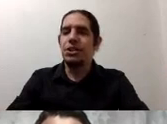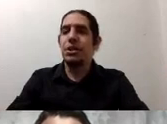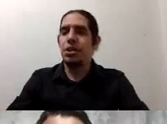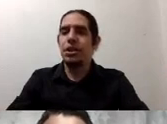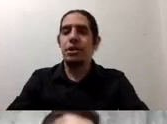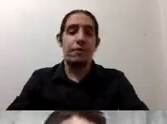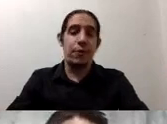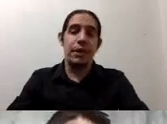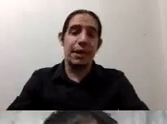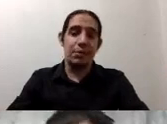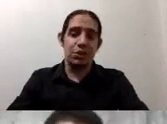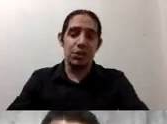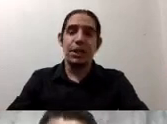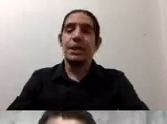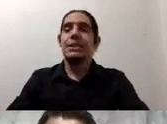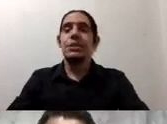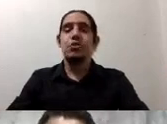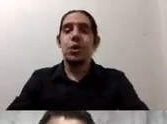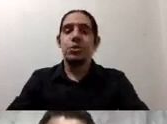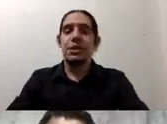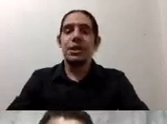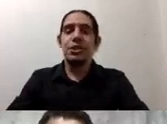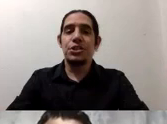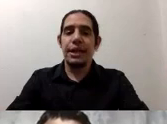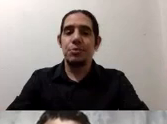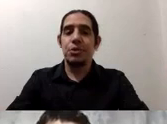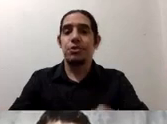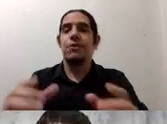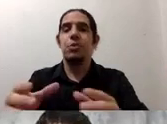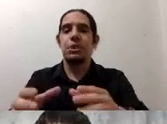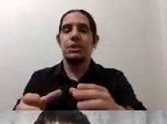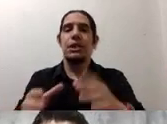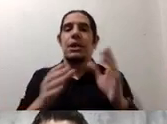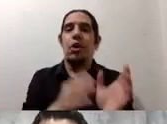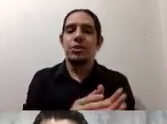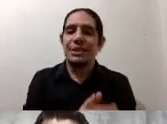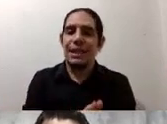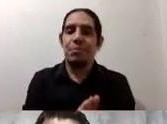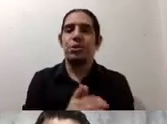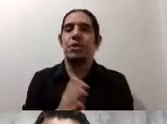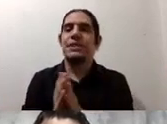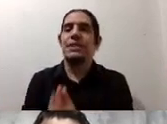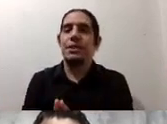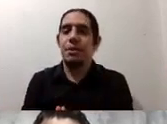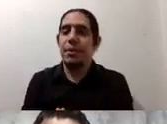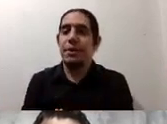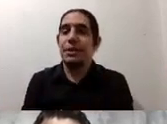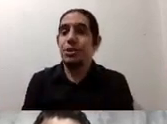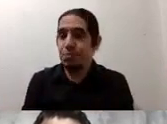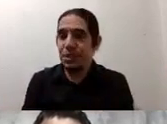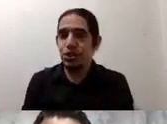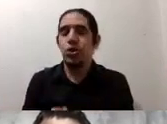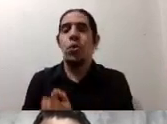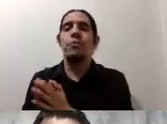in the teaching and learning of a foreign language, since most English textbooks focus on samples of standard